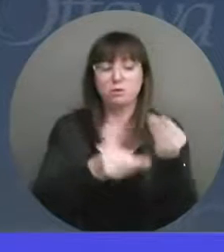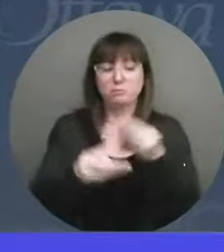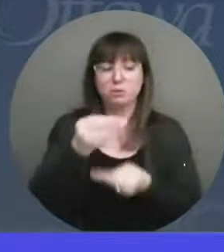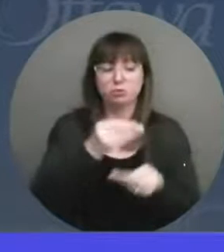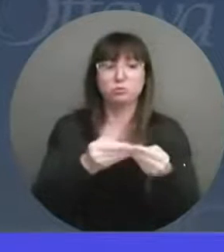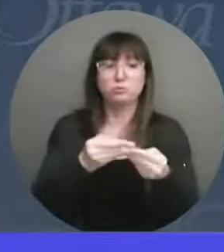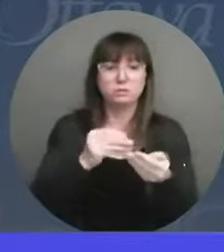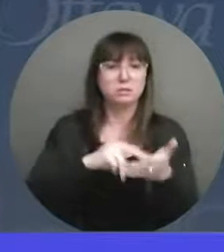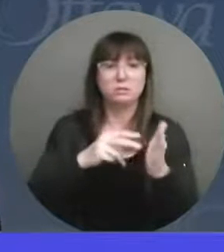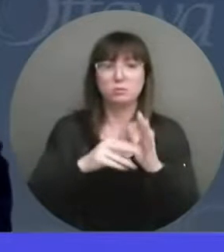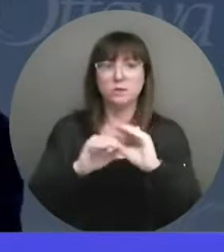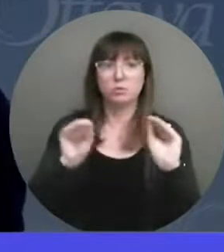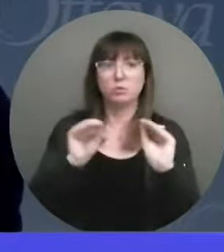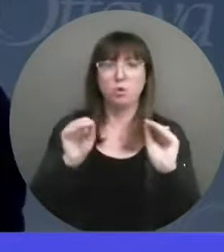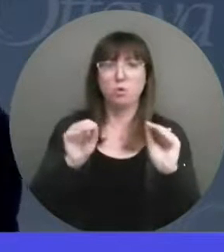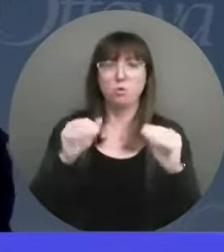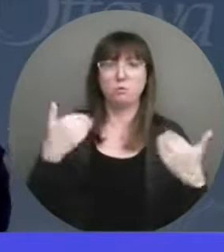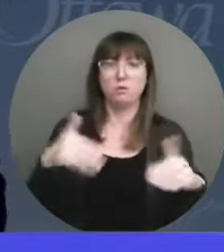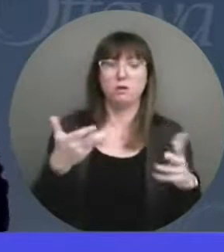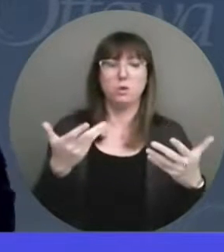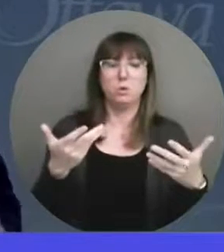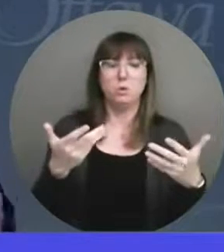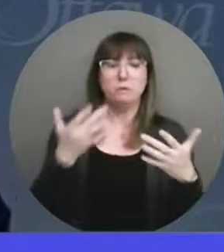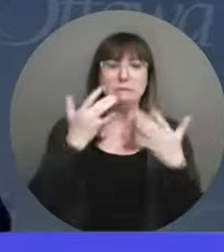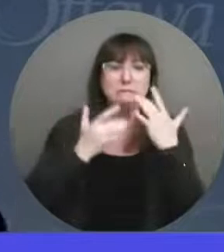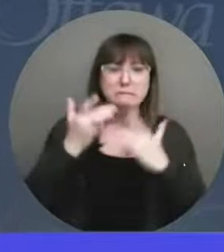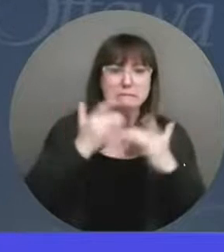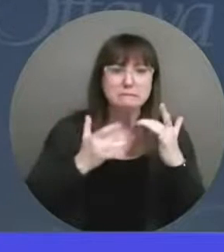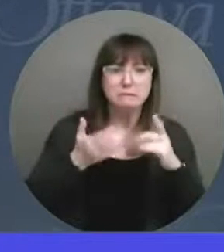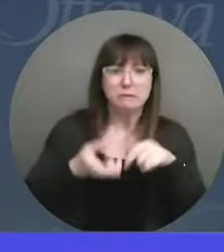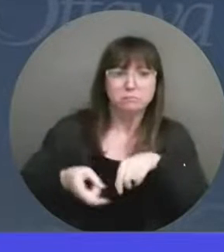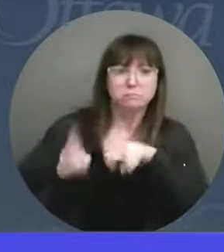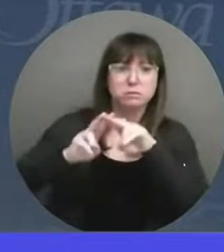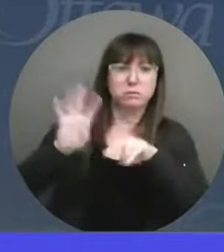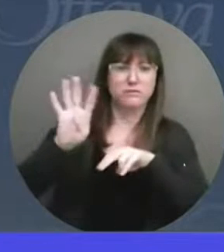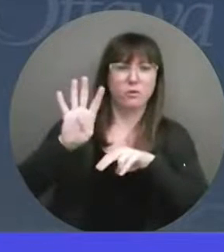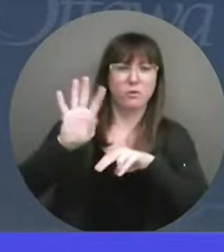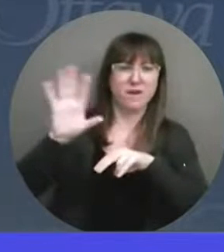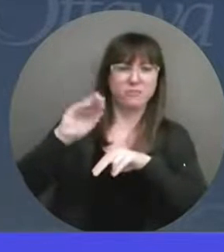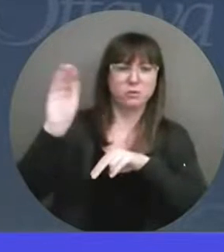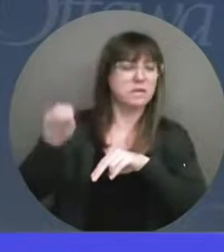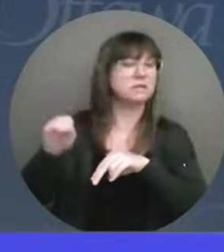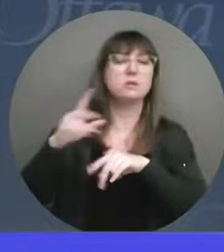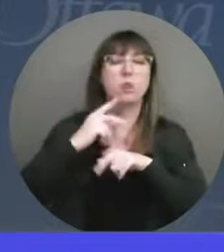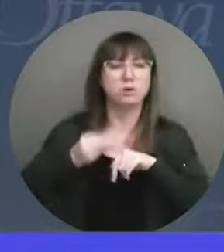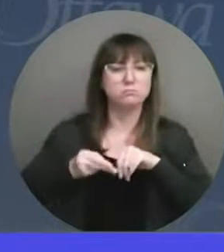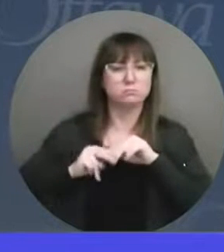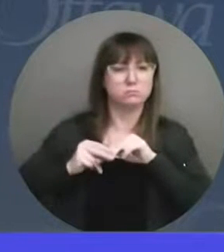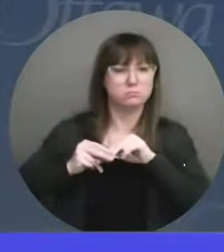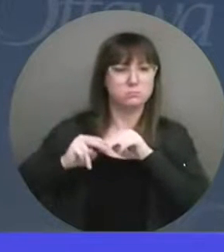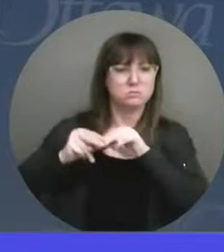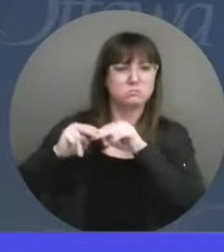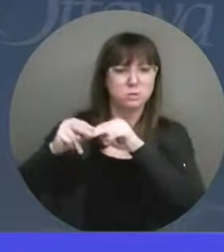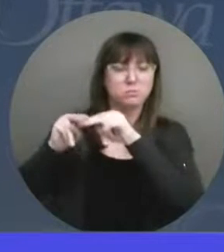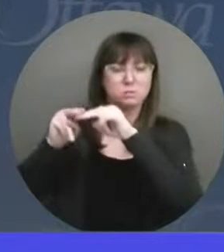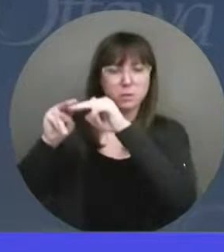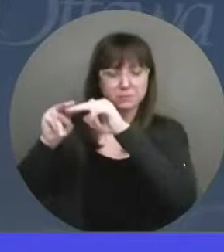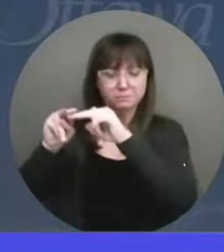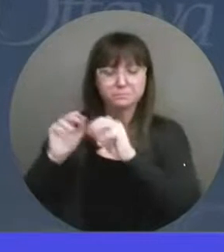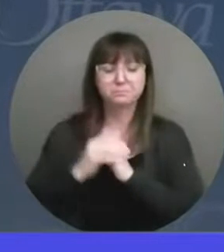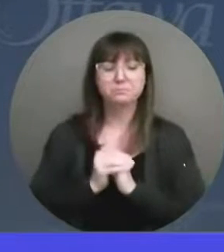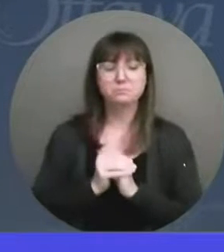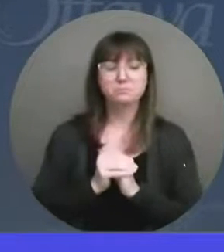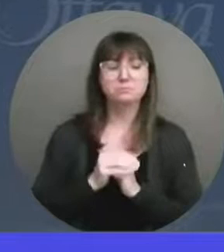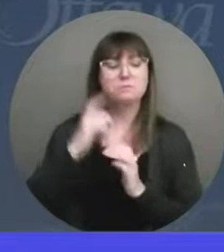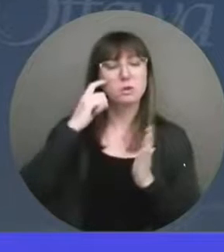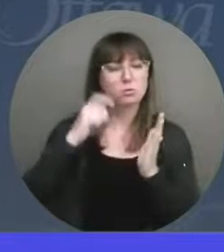these wide gaps of going up, 4 or 5%. So we recognize that any increase